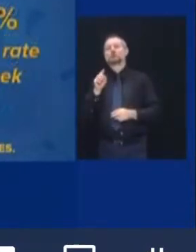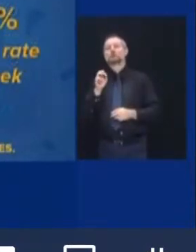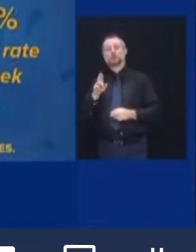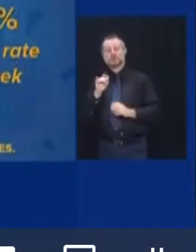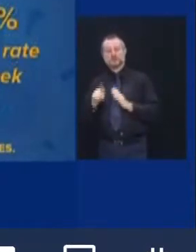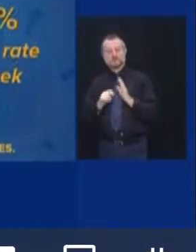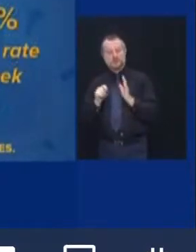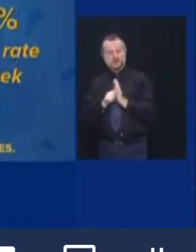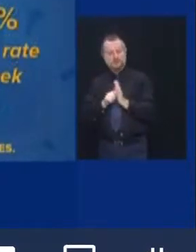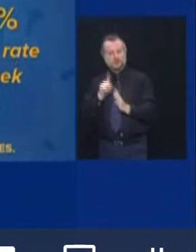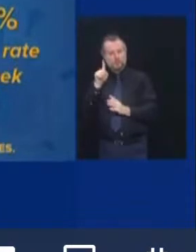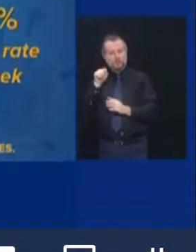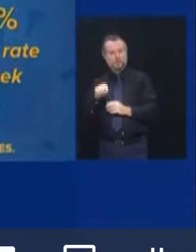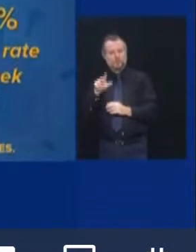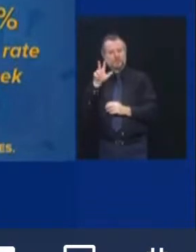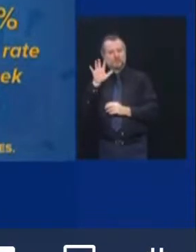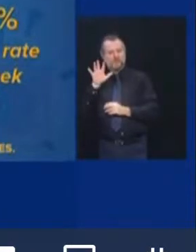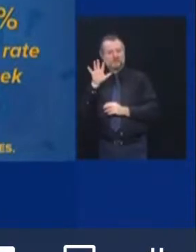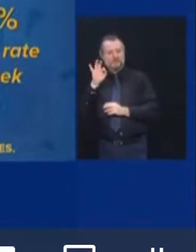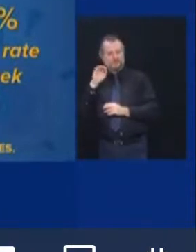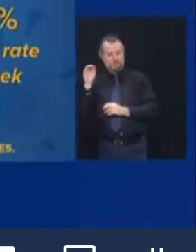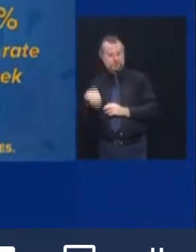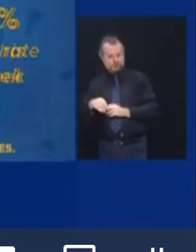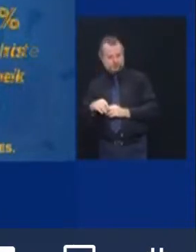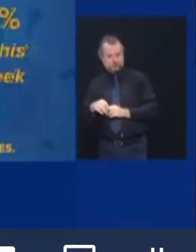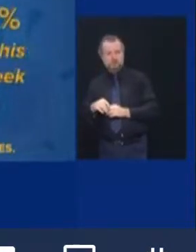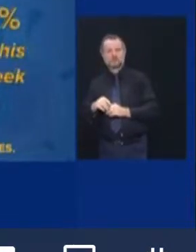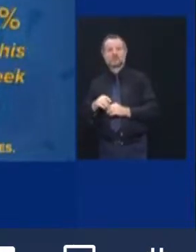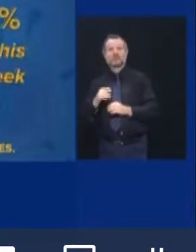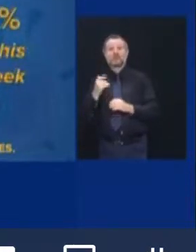1.59%. Last week, 1.3%.